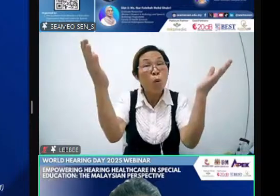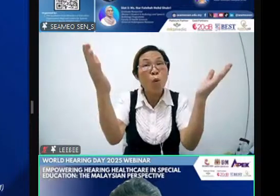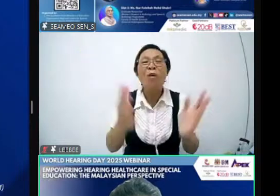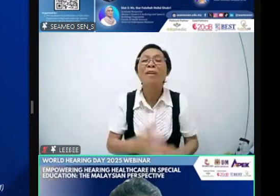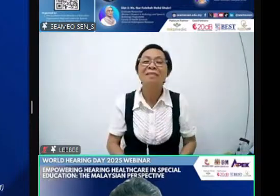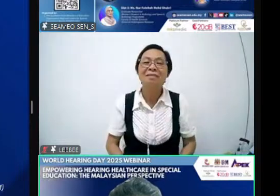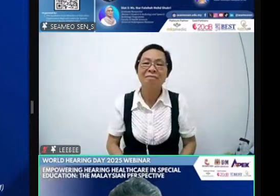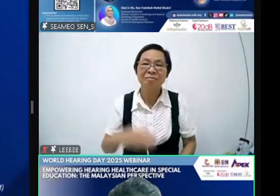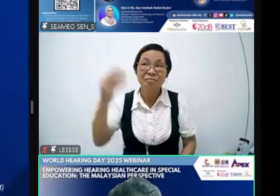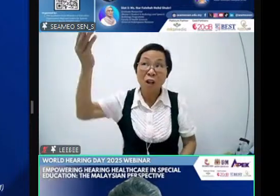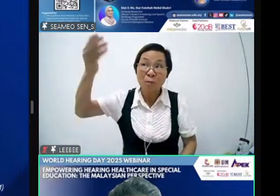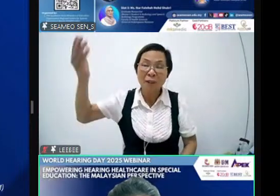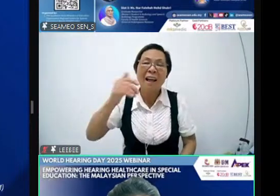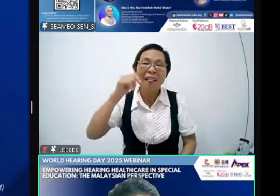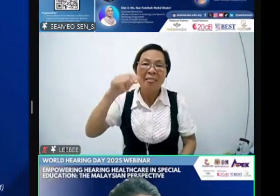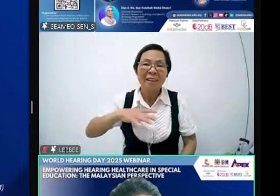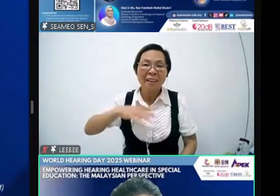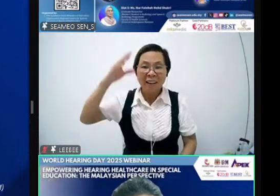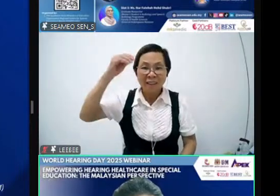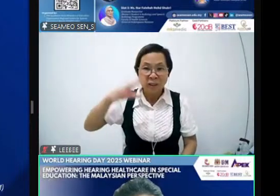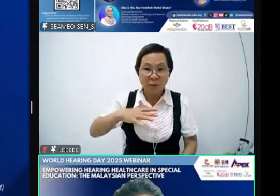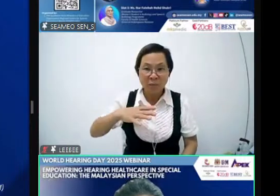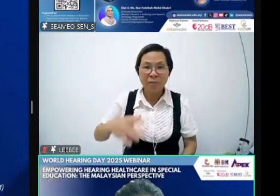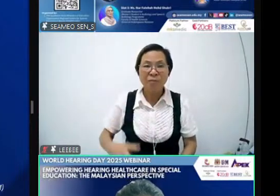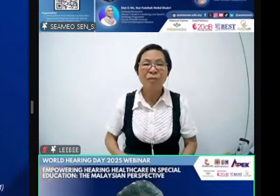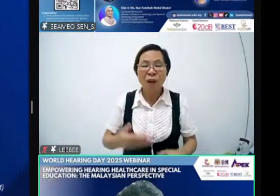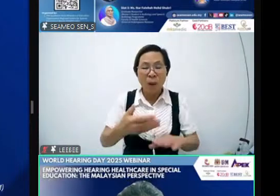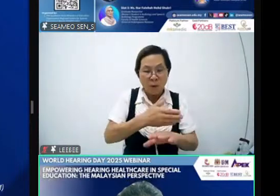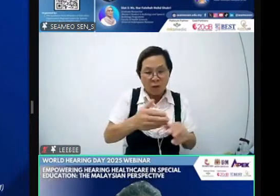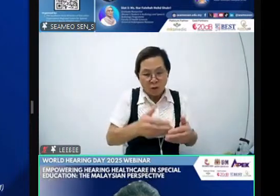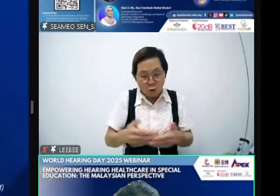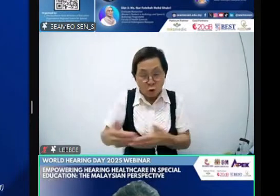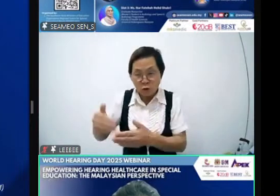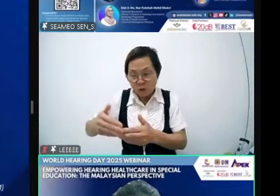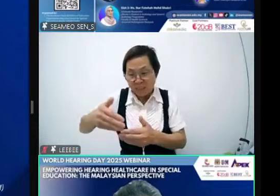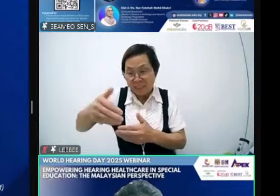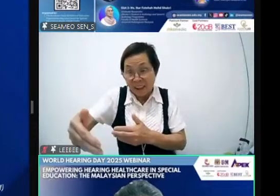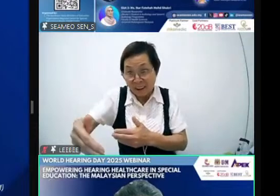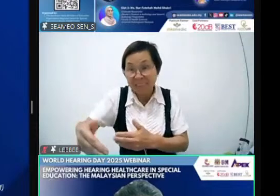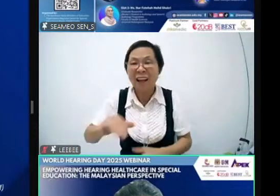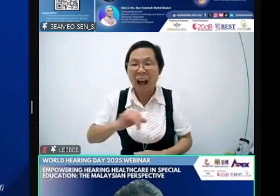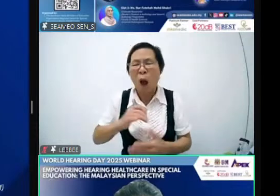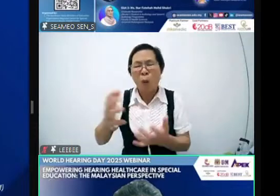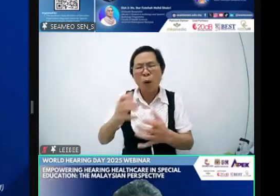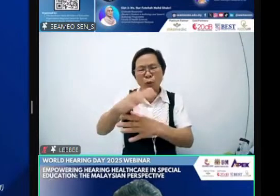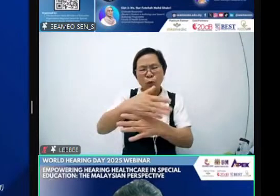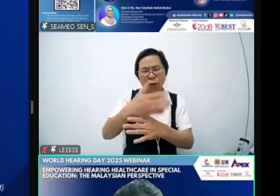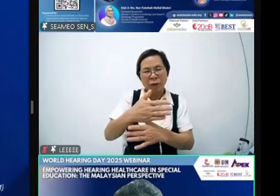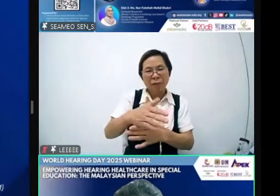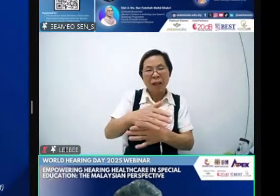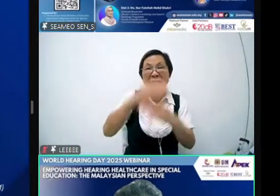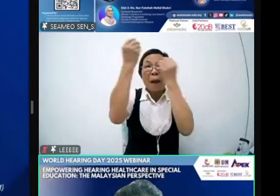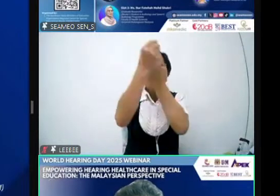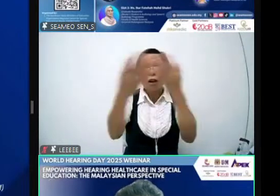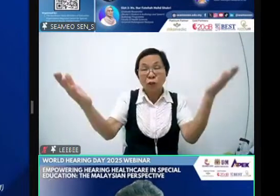Ladies and gentlemen, before we proceed to the next session, I would like to share some announcements.